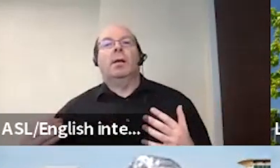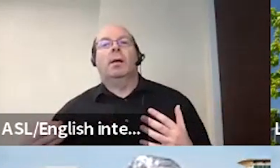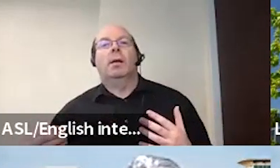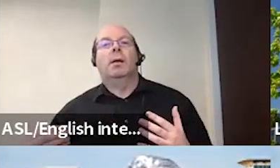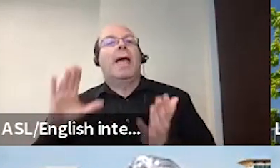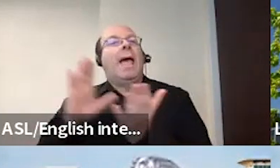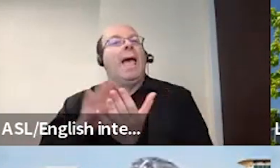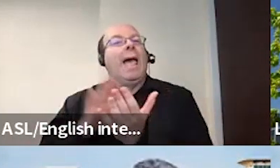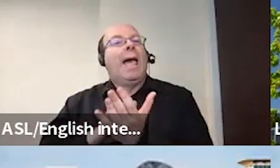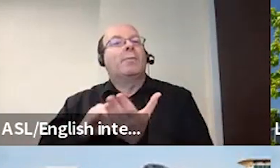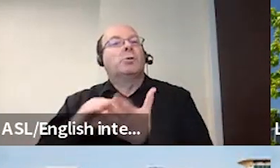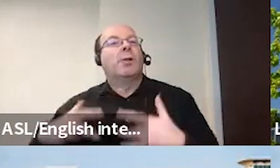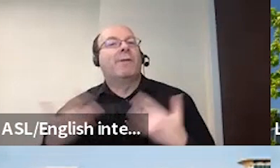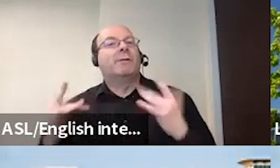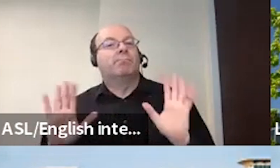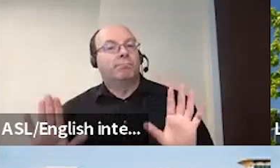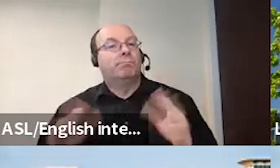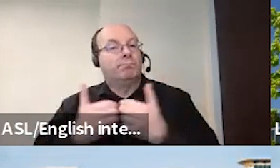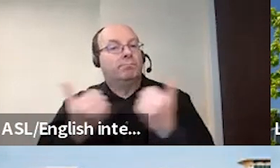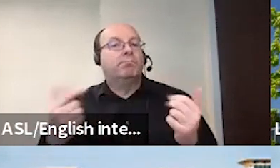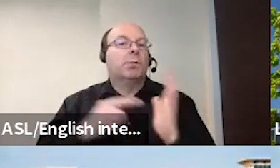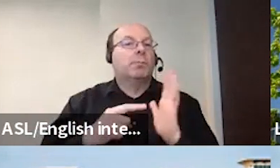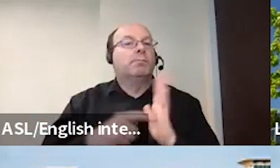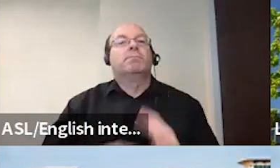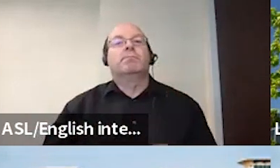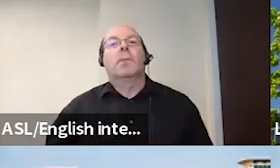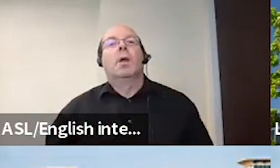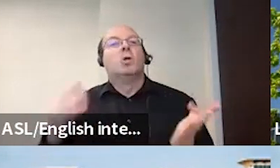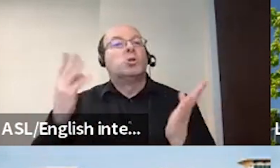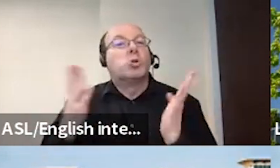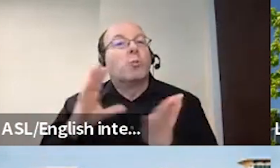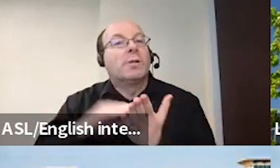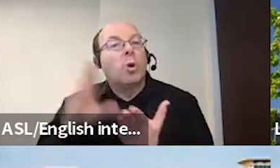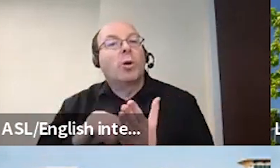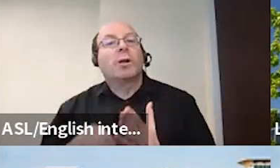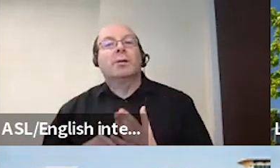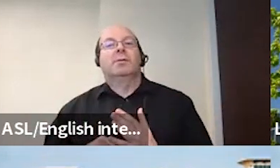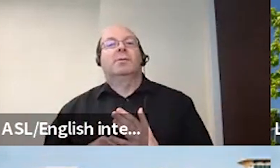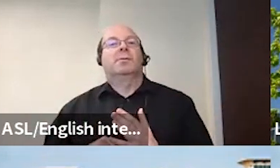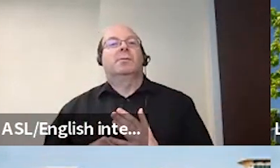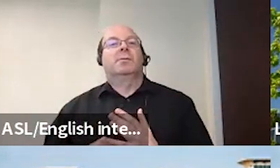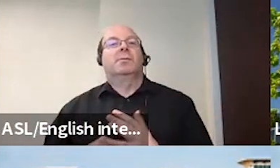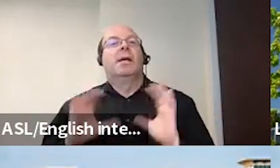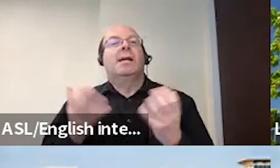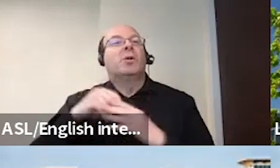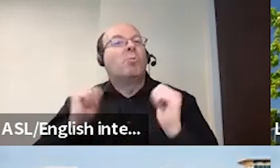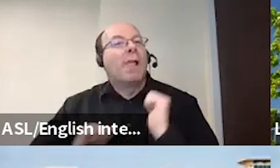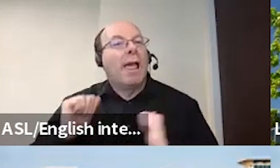be academic student events. So for example, service learning or a play that's part of a class